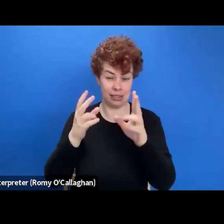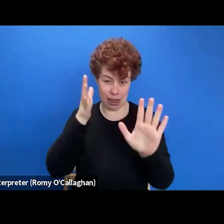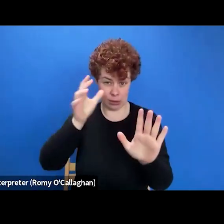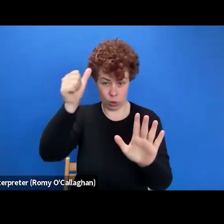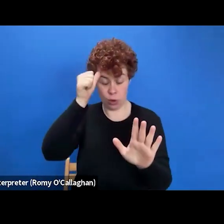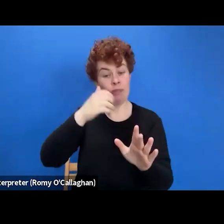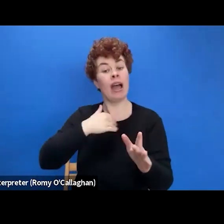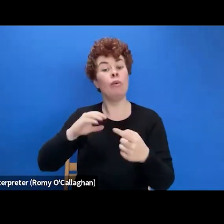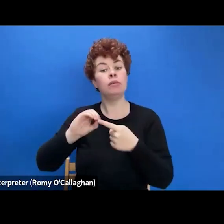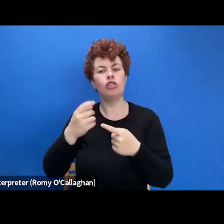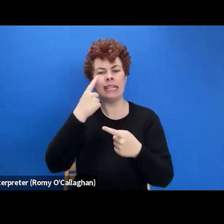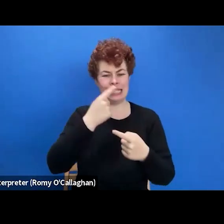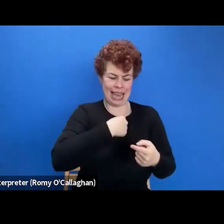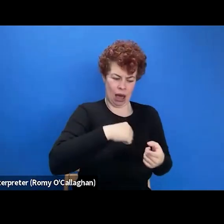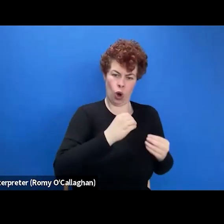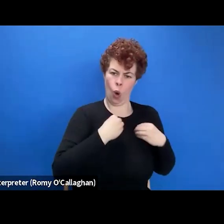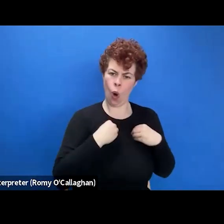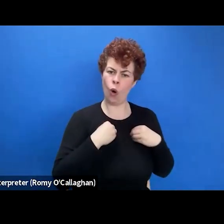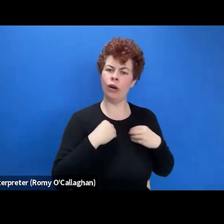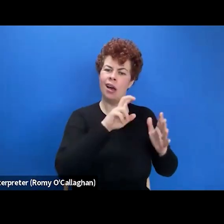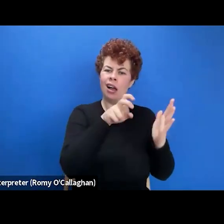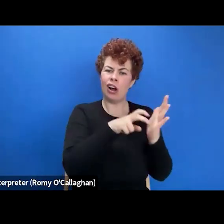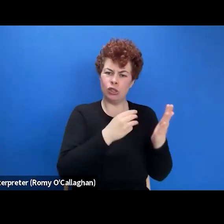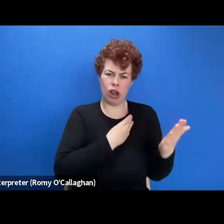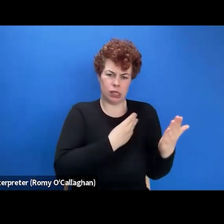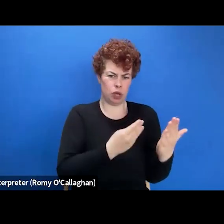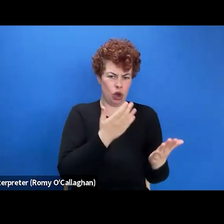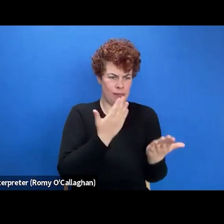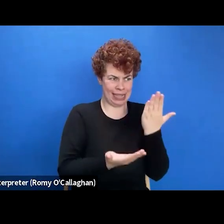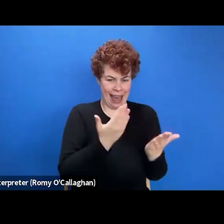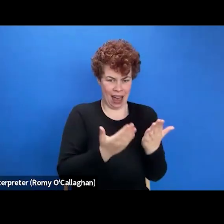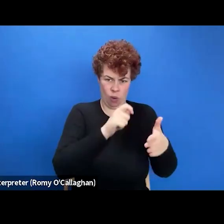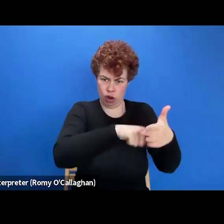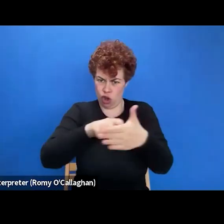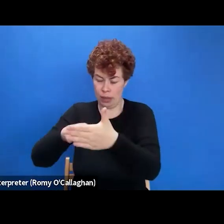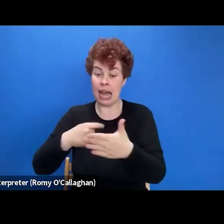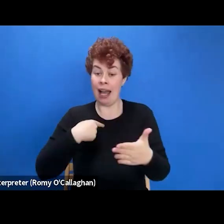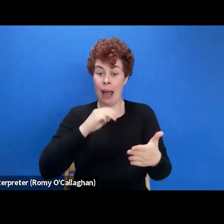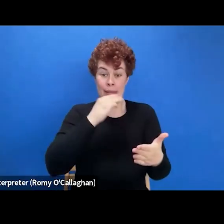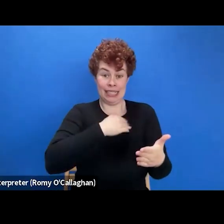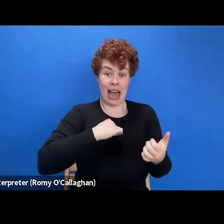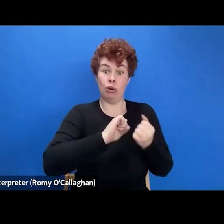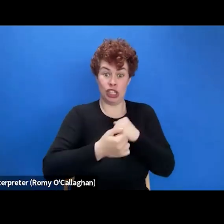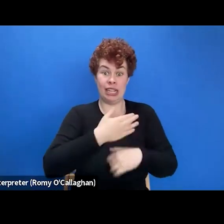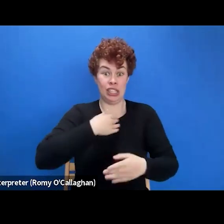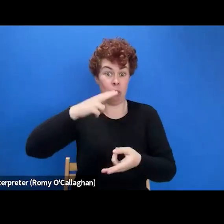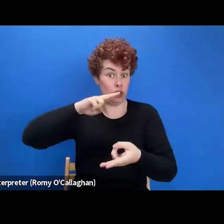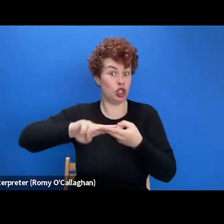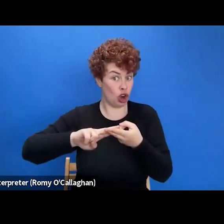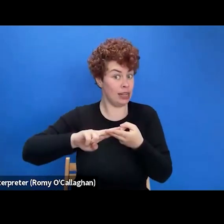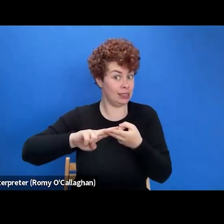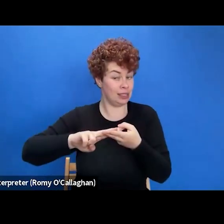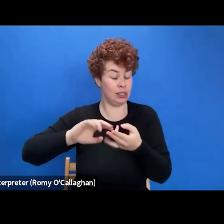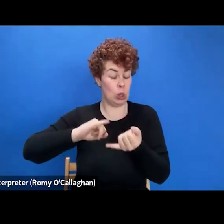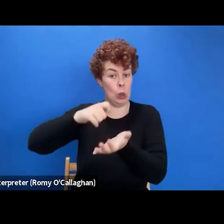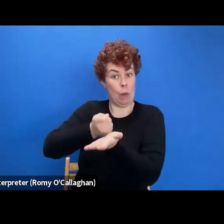of procurement strategies and policies. And that just recently has resulted in us changing our insurance provider. And so it's something we're